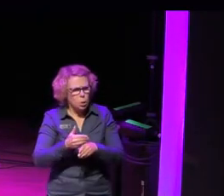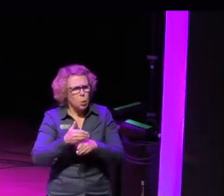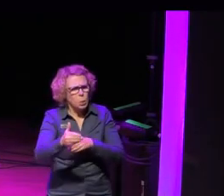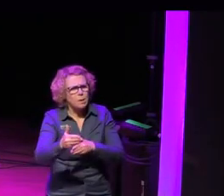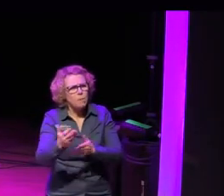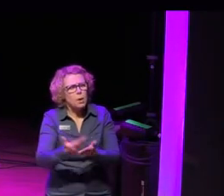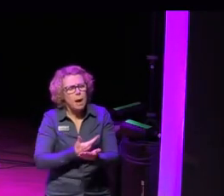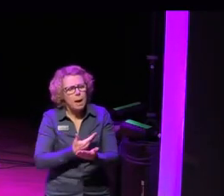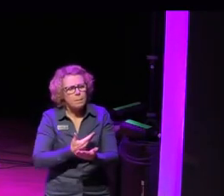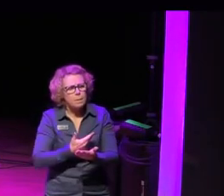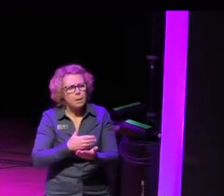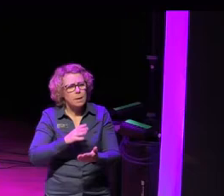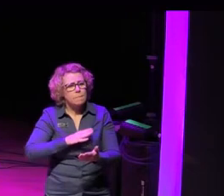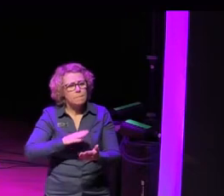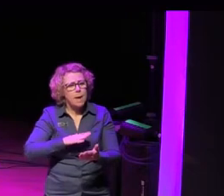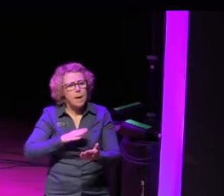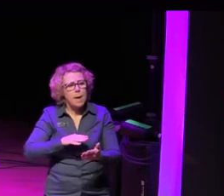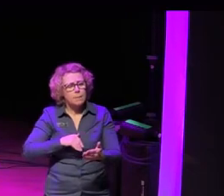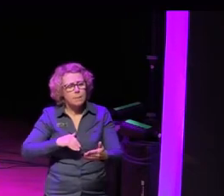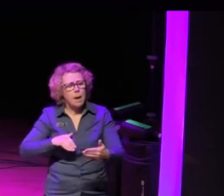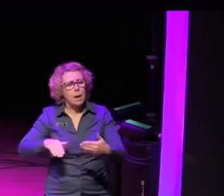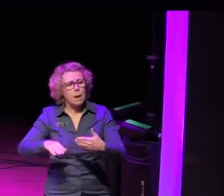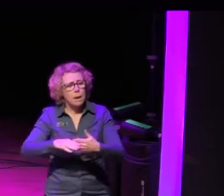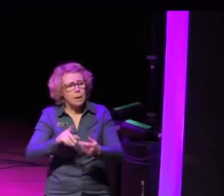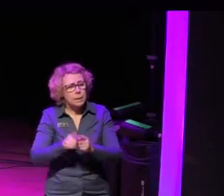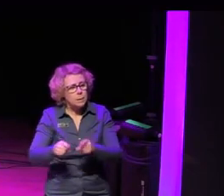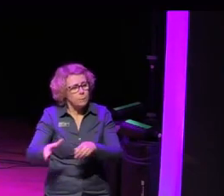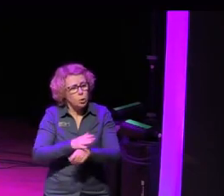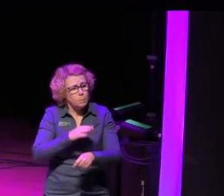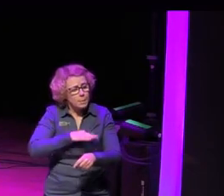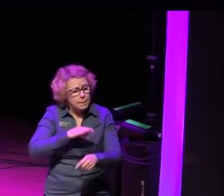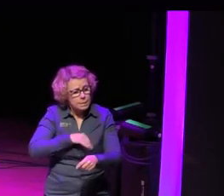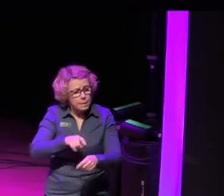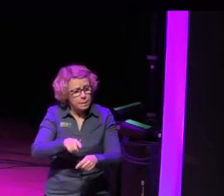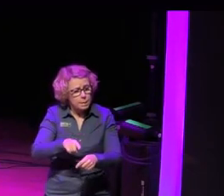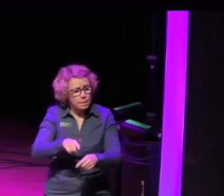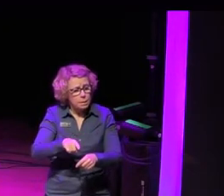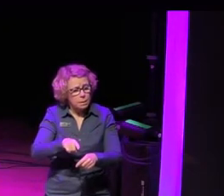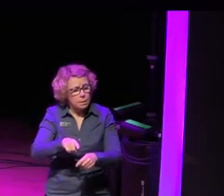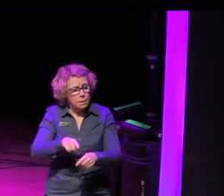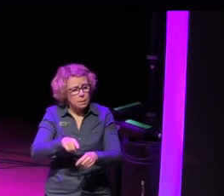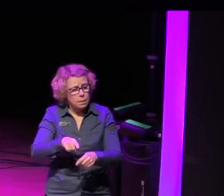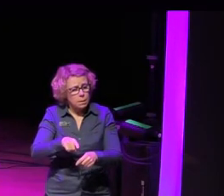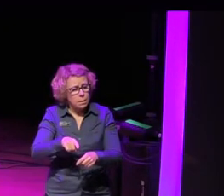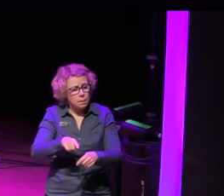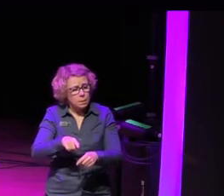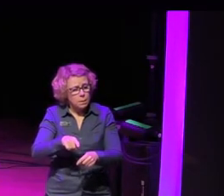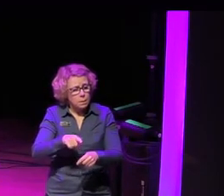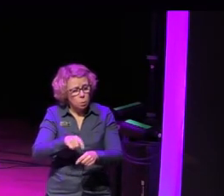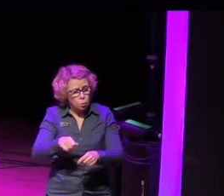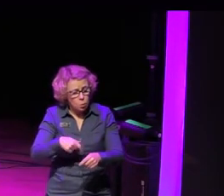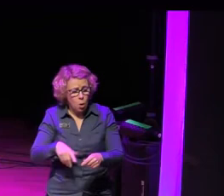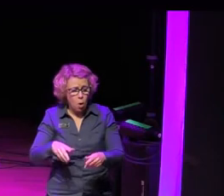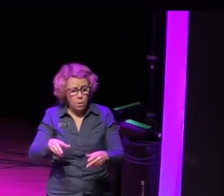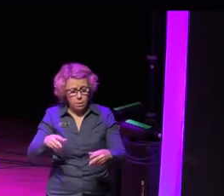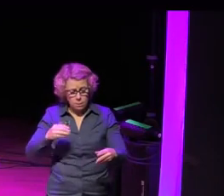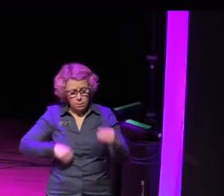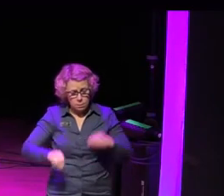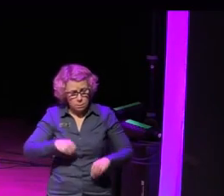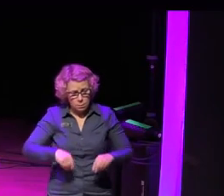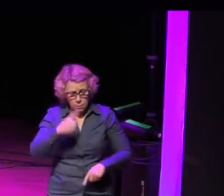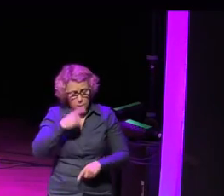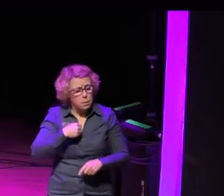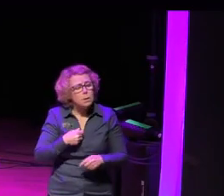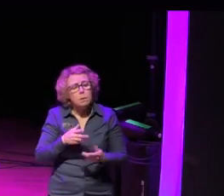country waiting to enter full of medicine. And they have a zero corruption policy, and they say, sorry, we're